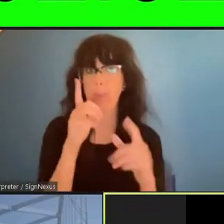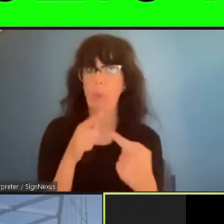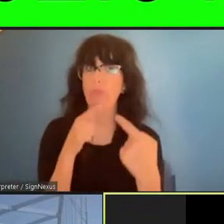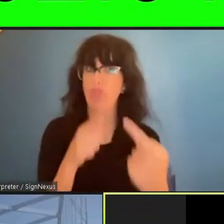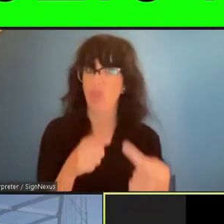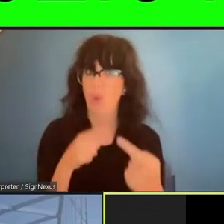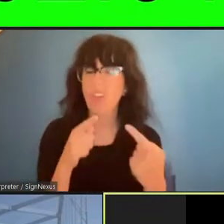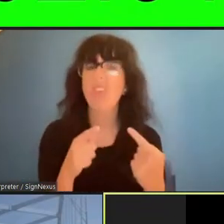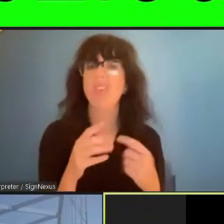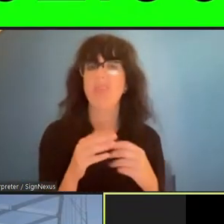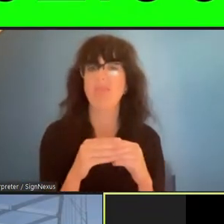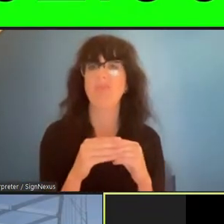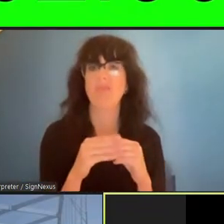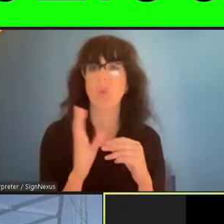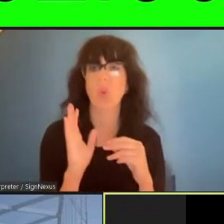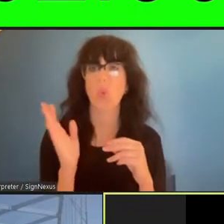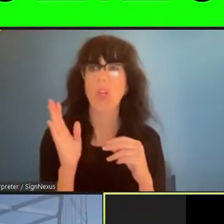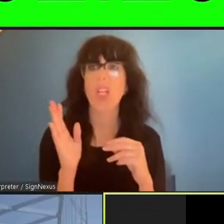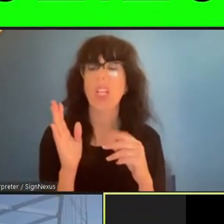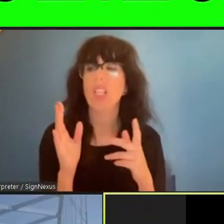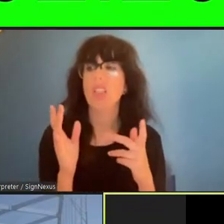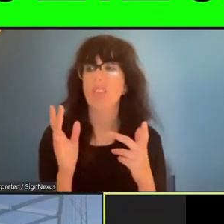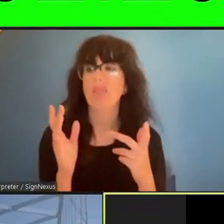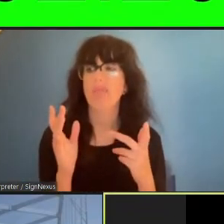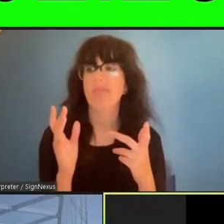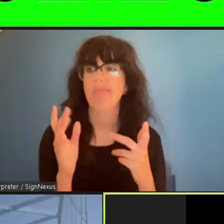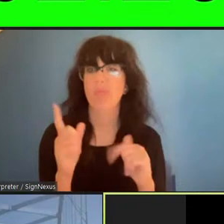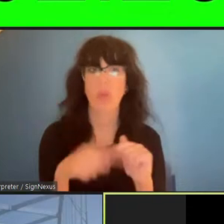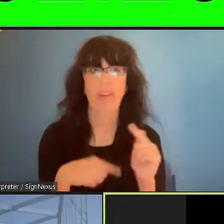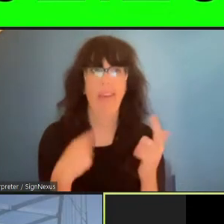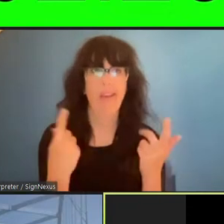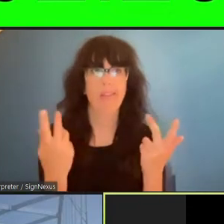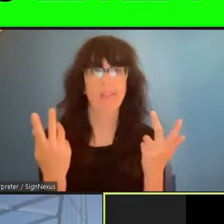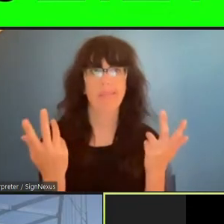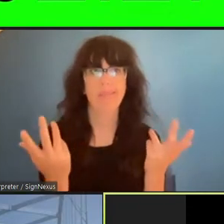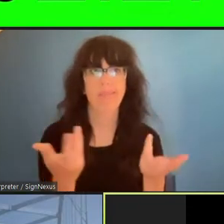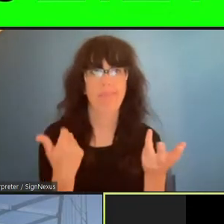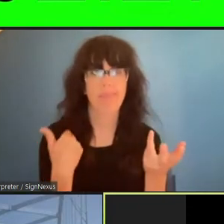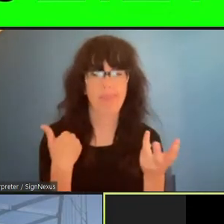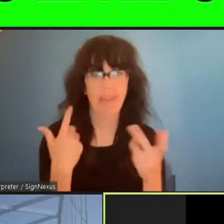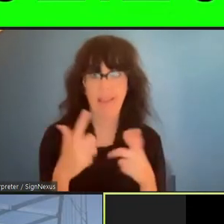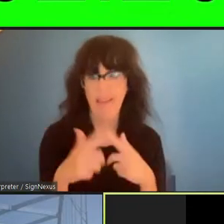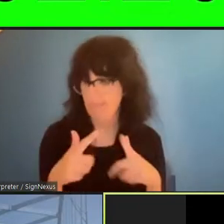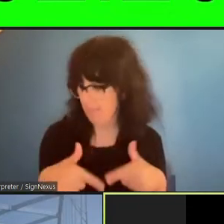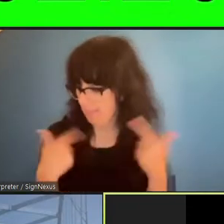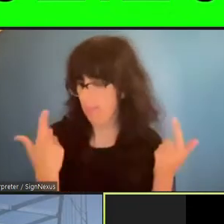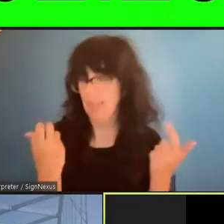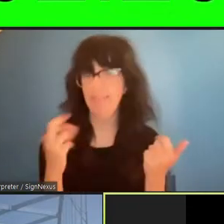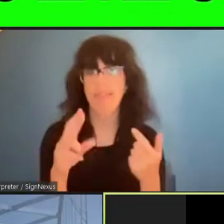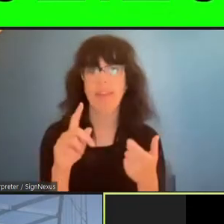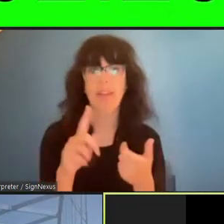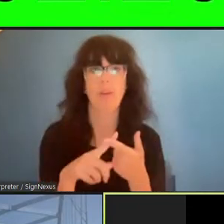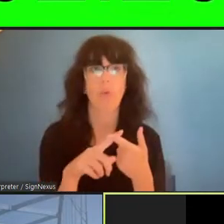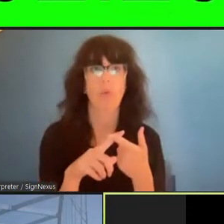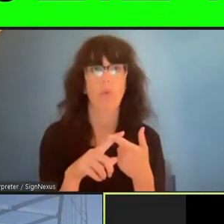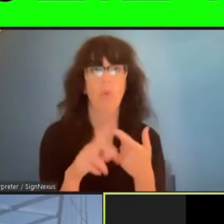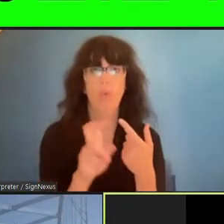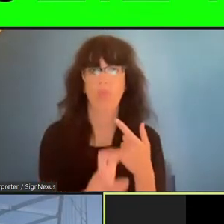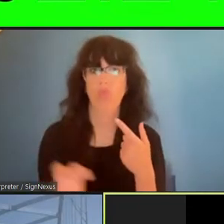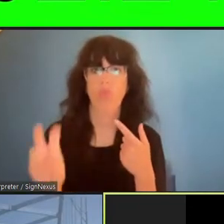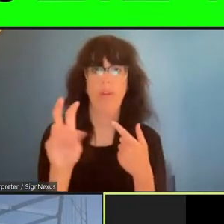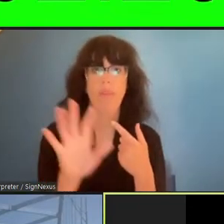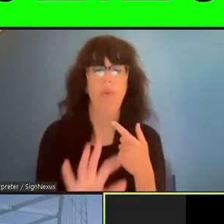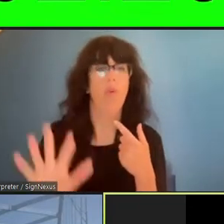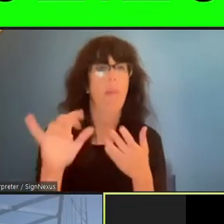um will well basically won't be able to have a living or or simply travel throughout manhattan